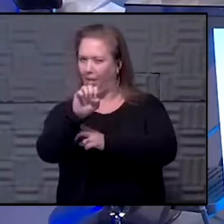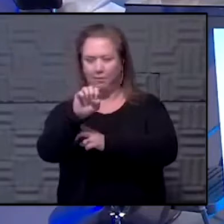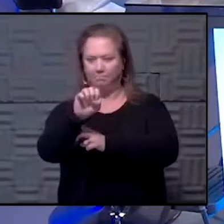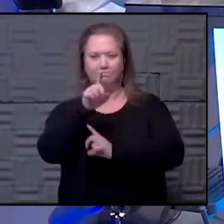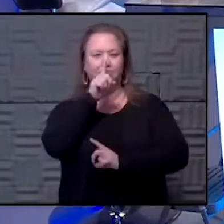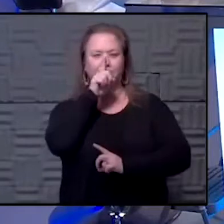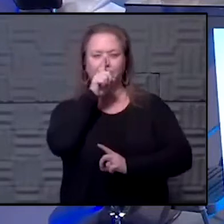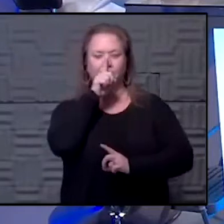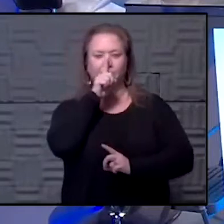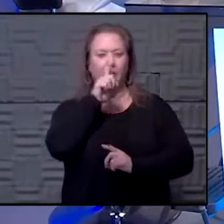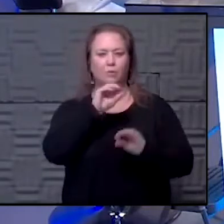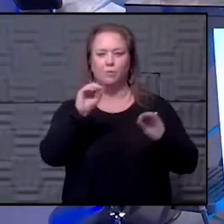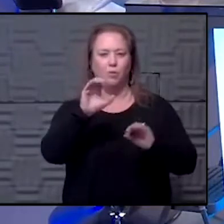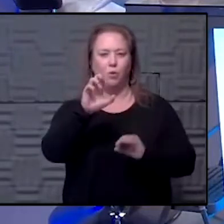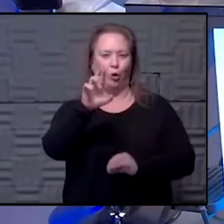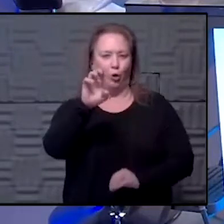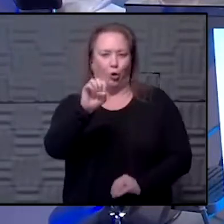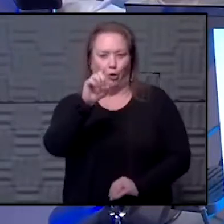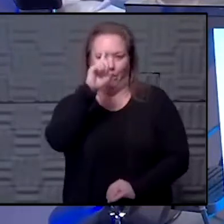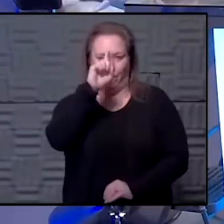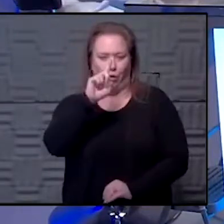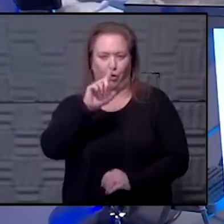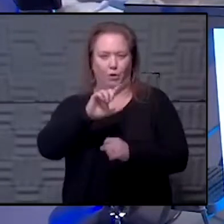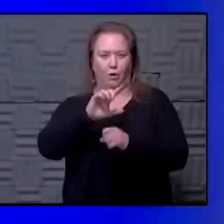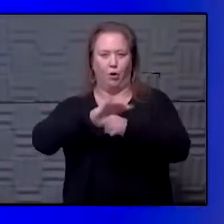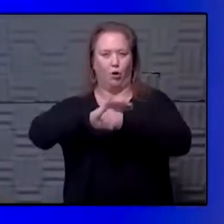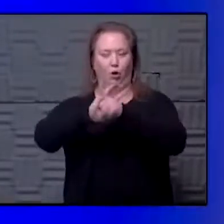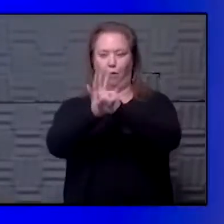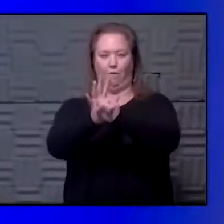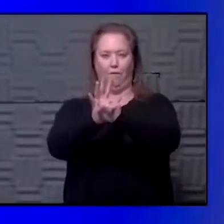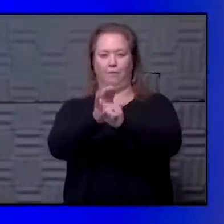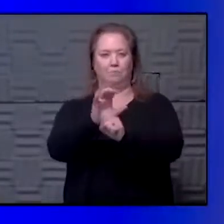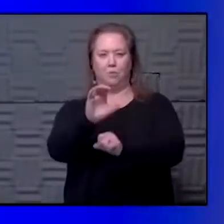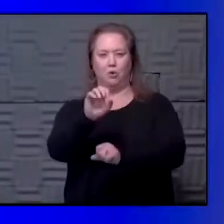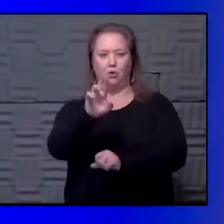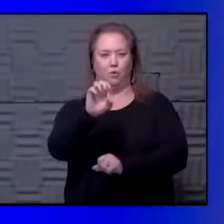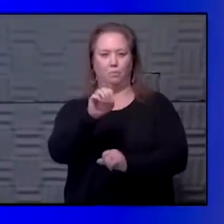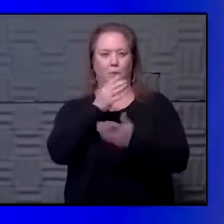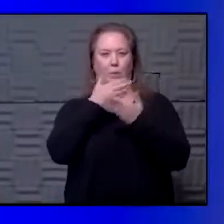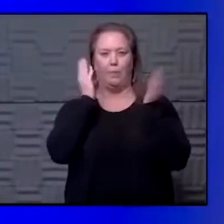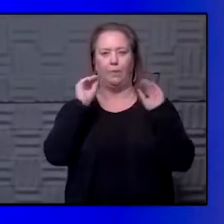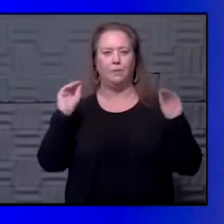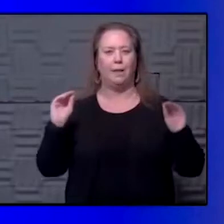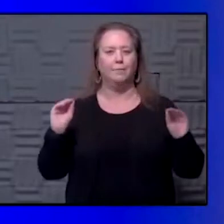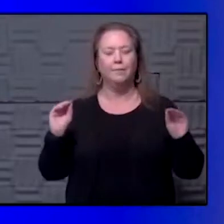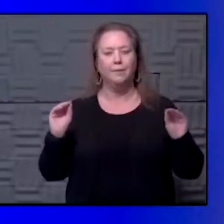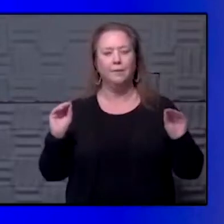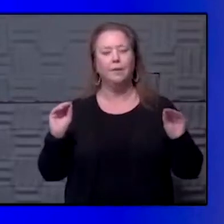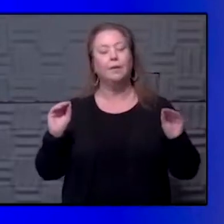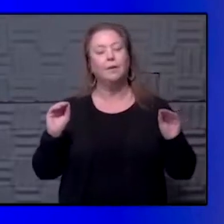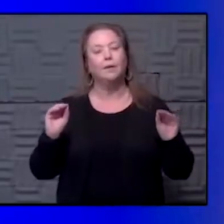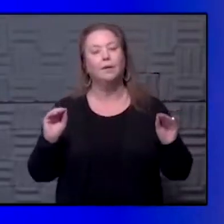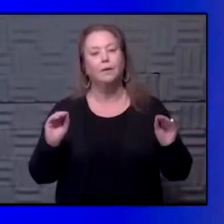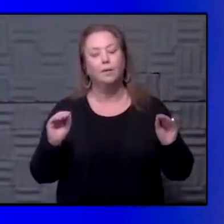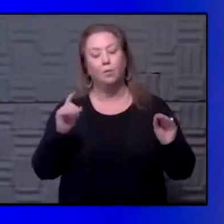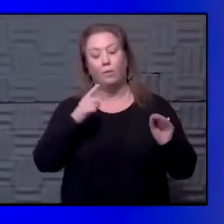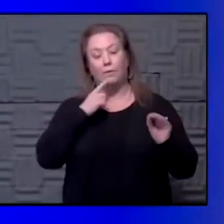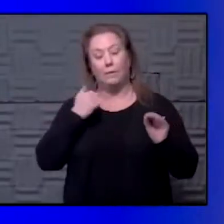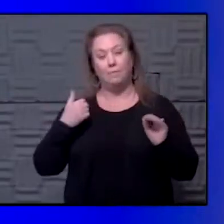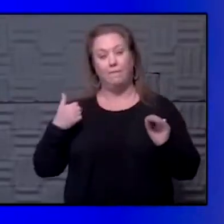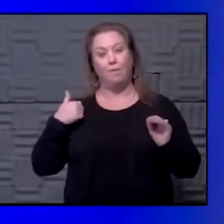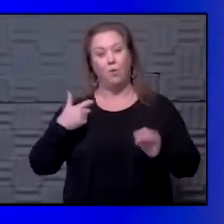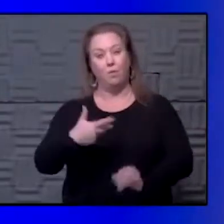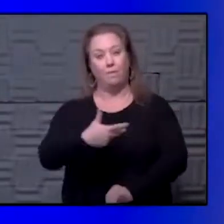not curable. There's no cure for SARS-CoV-2 infection or COVID-19. What we kind of alluded to a little bit is that